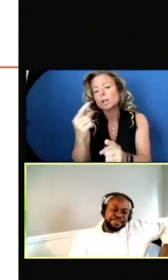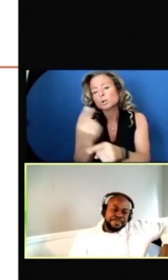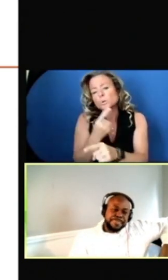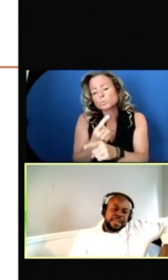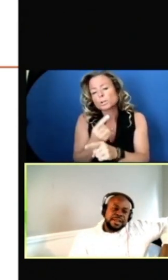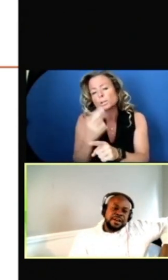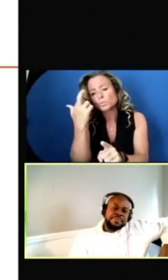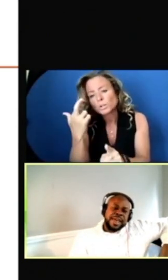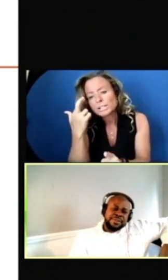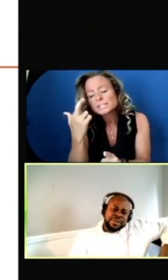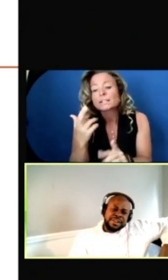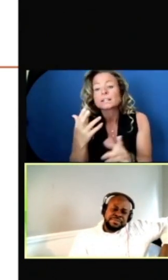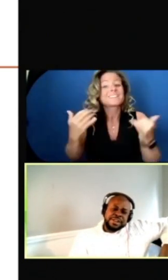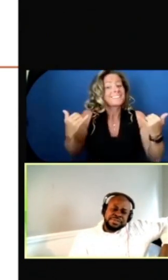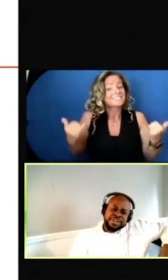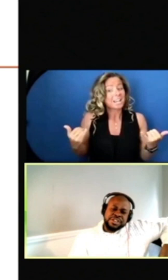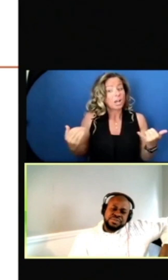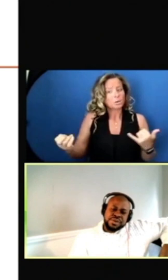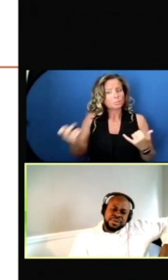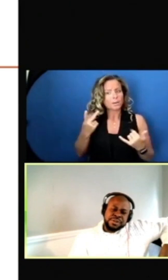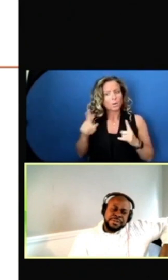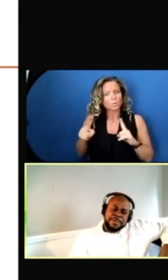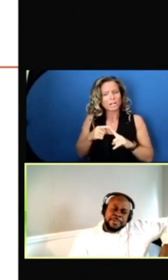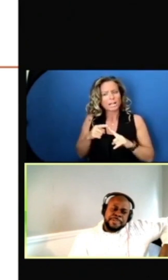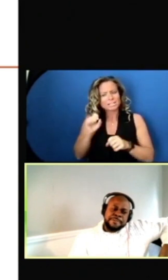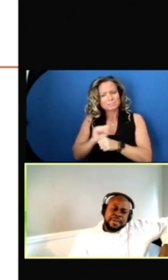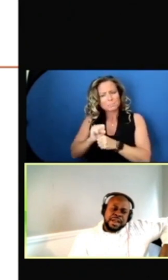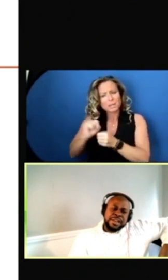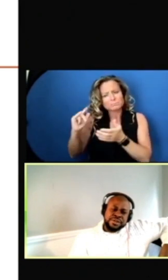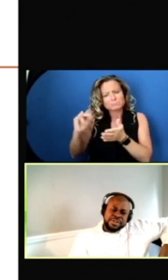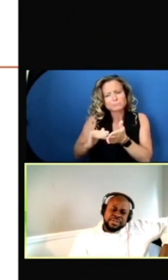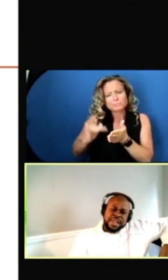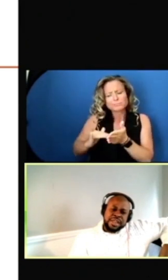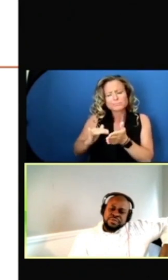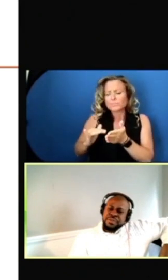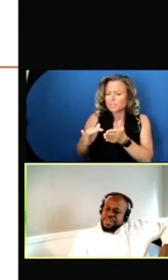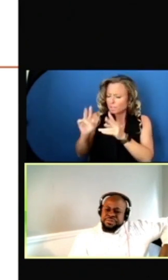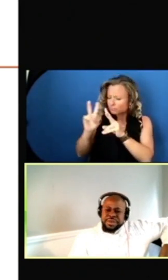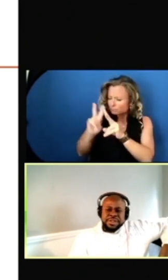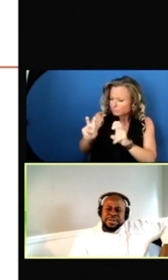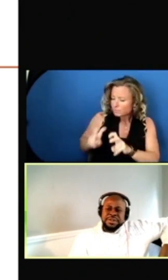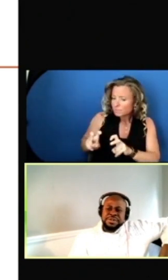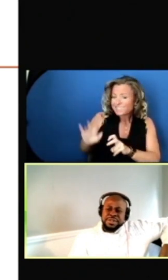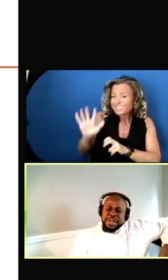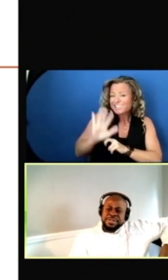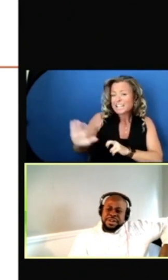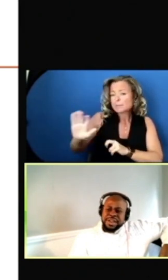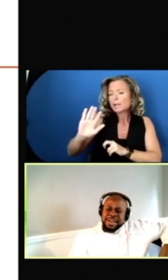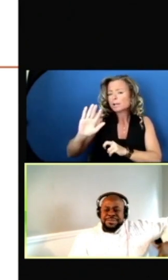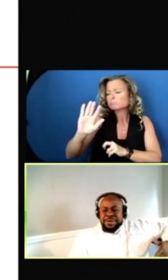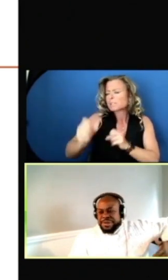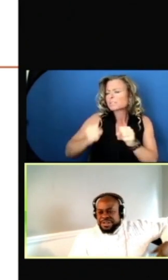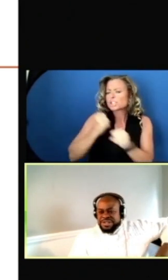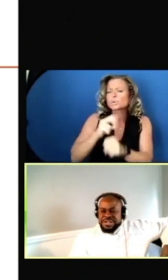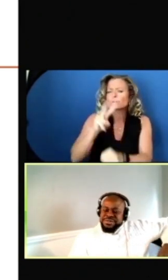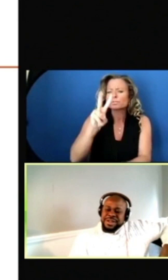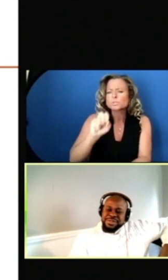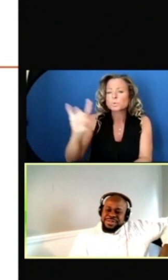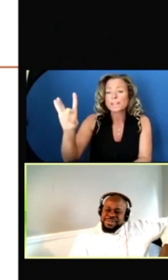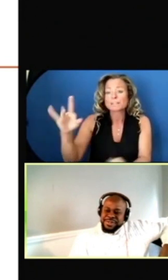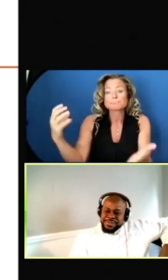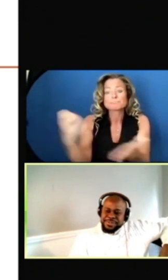right? Now, back when I did my dissertation work, I noticed that roughly around the year of 2008, I got my